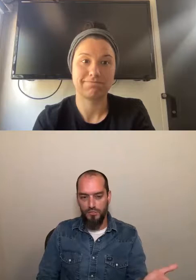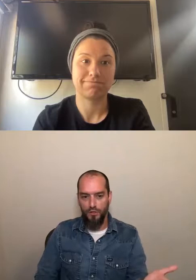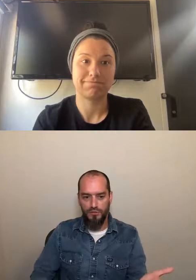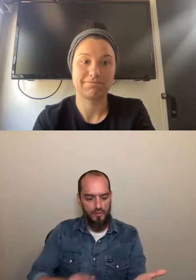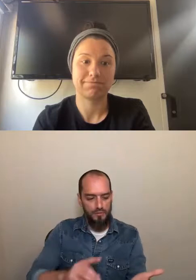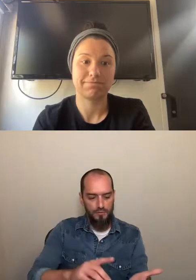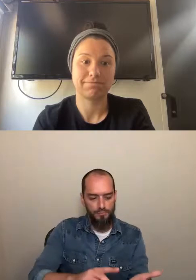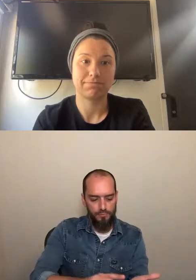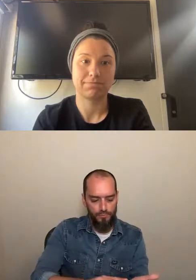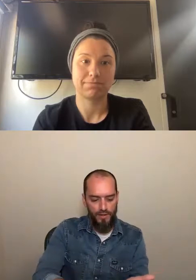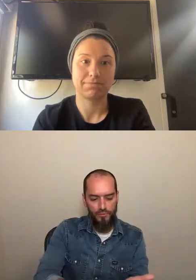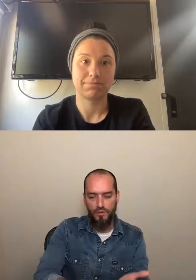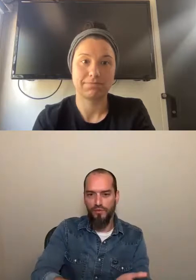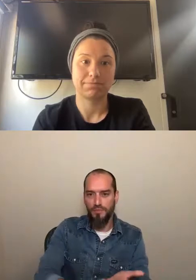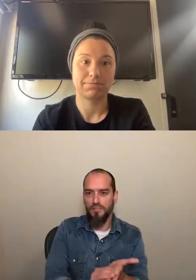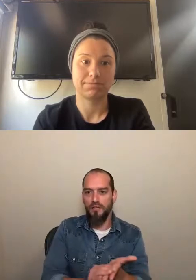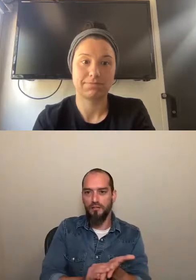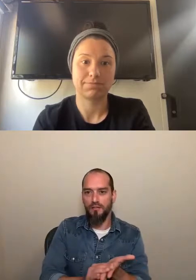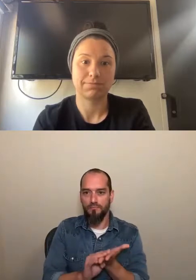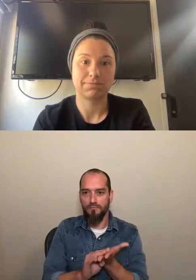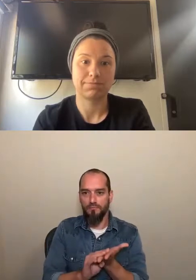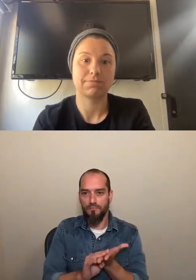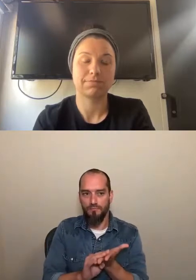is disclosed and everyone in the family's sick,